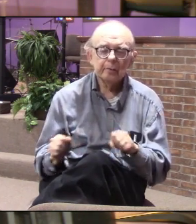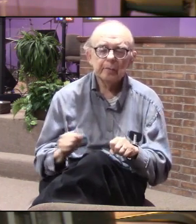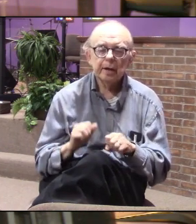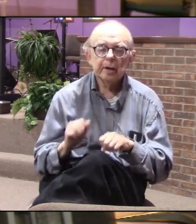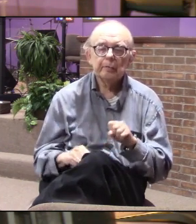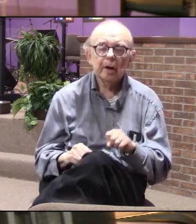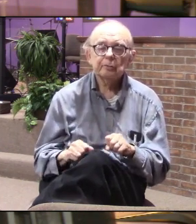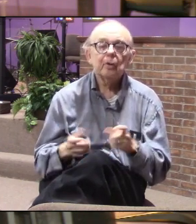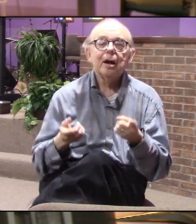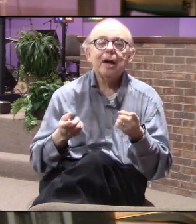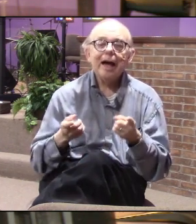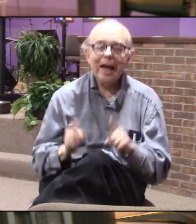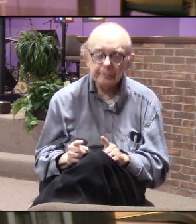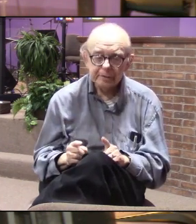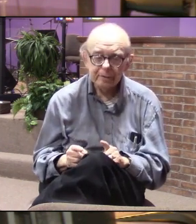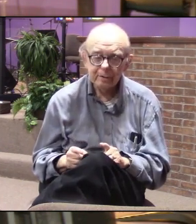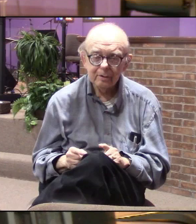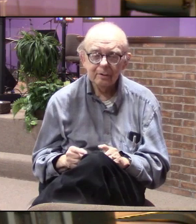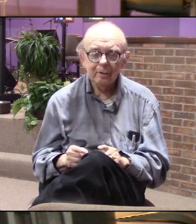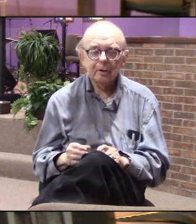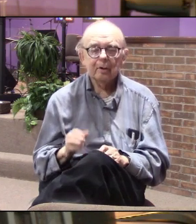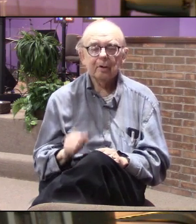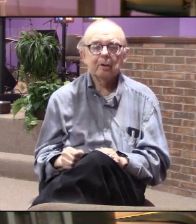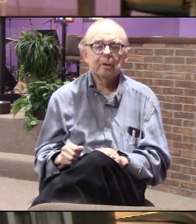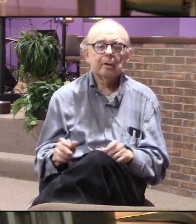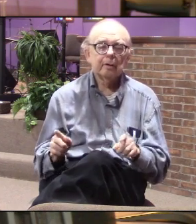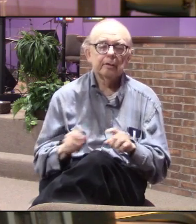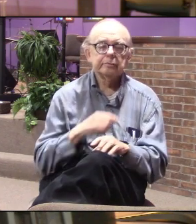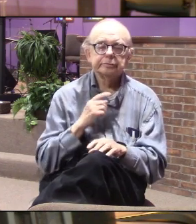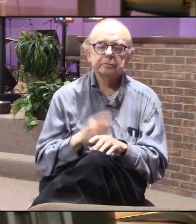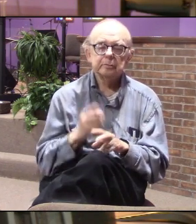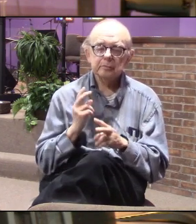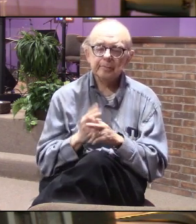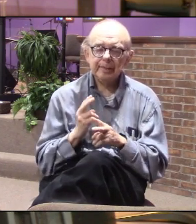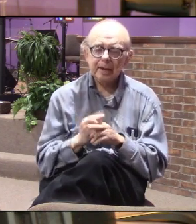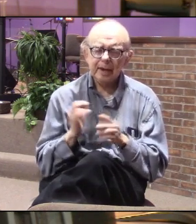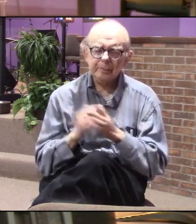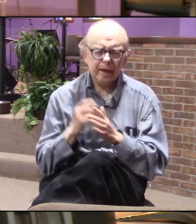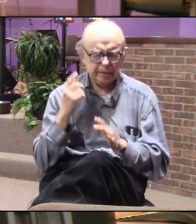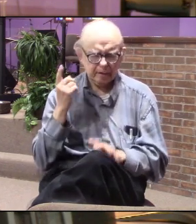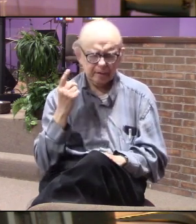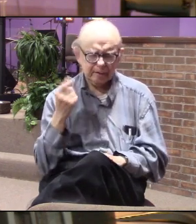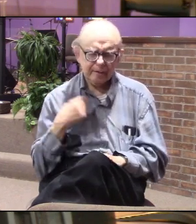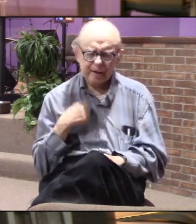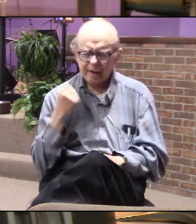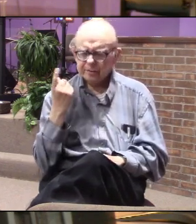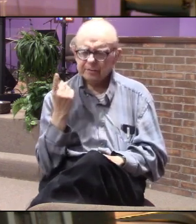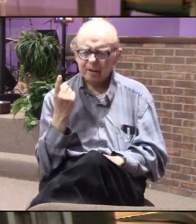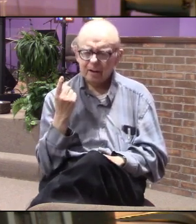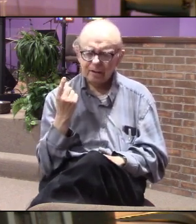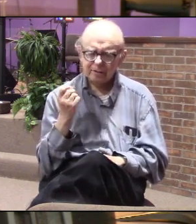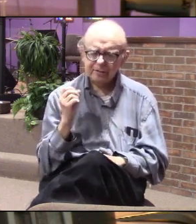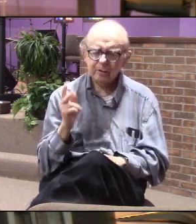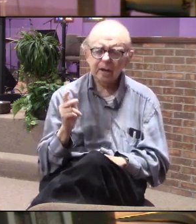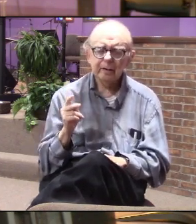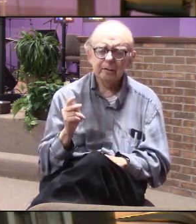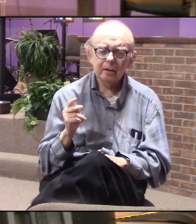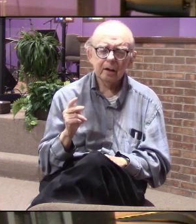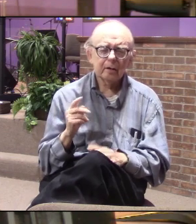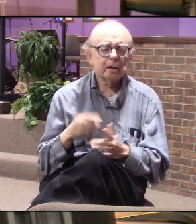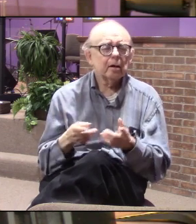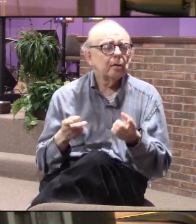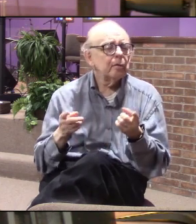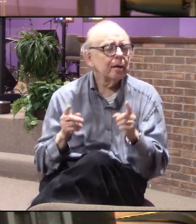impossible possible. And as long as I keep that thought, then I understand it's okay. But